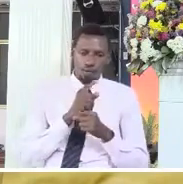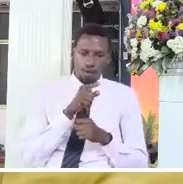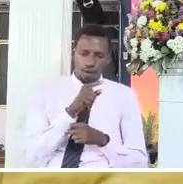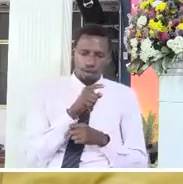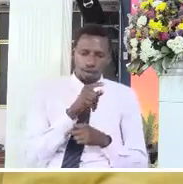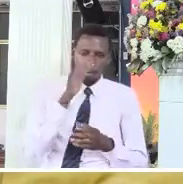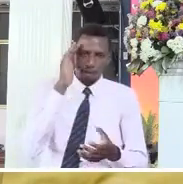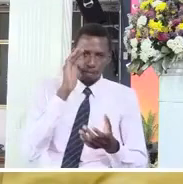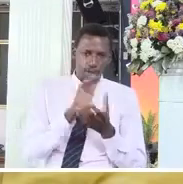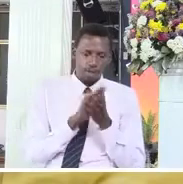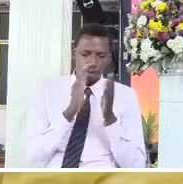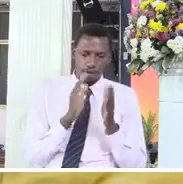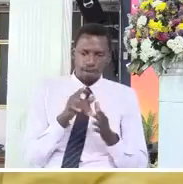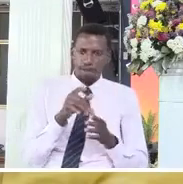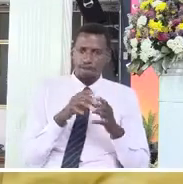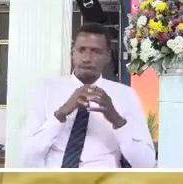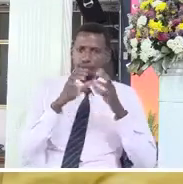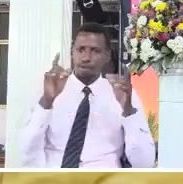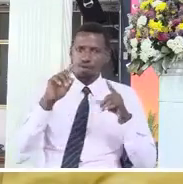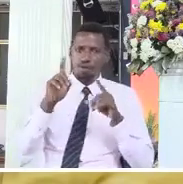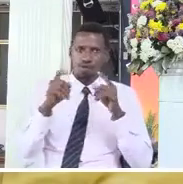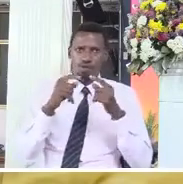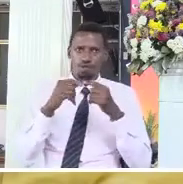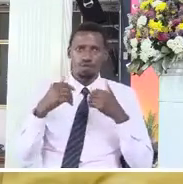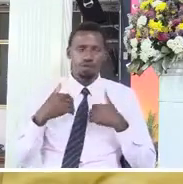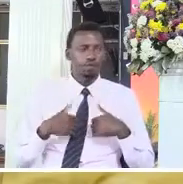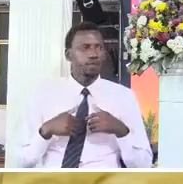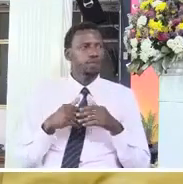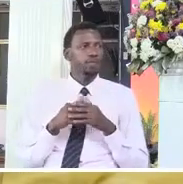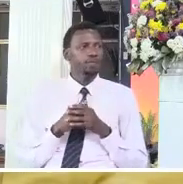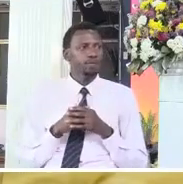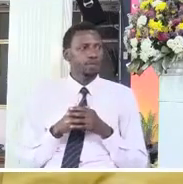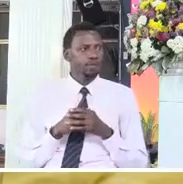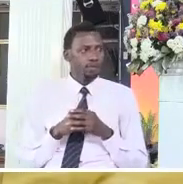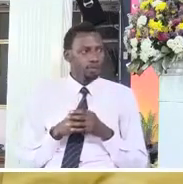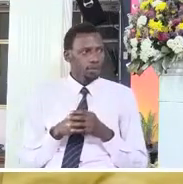Actually, that is a very big question to me, that after